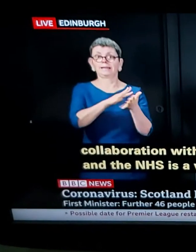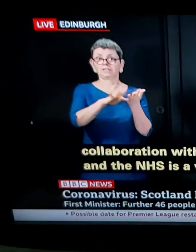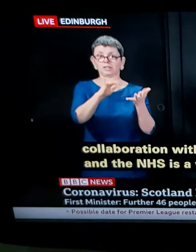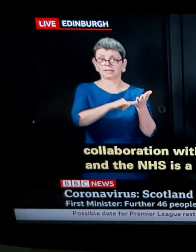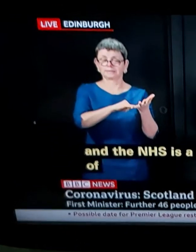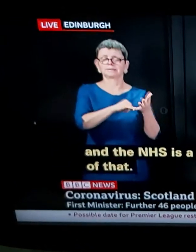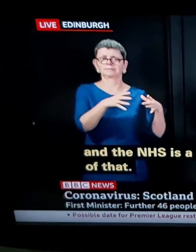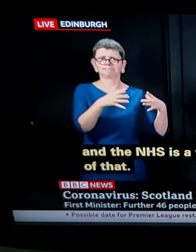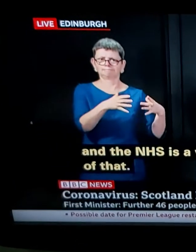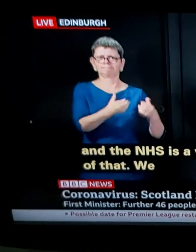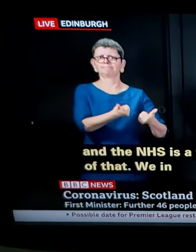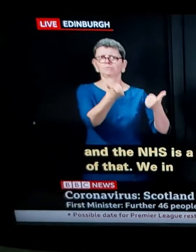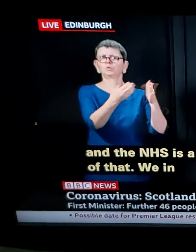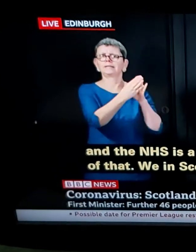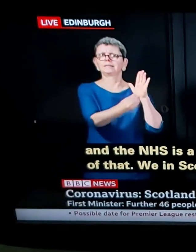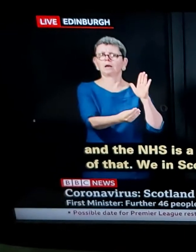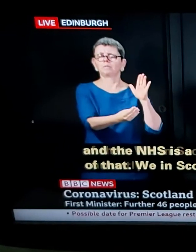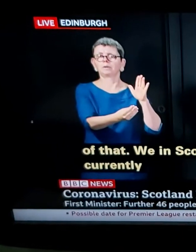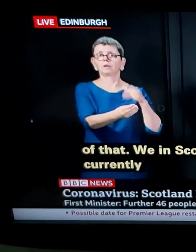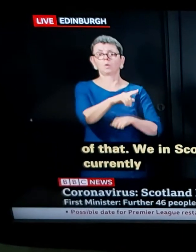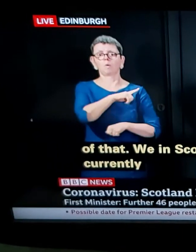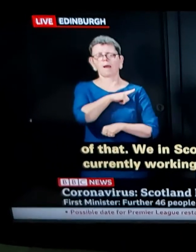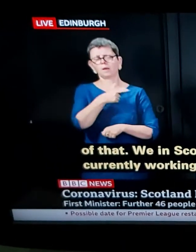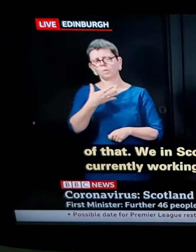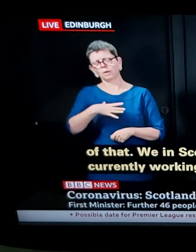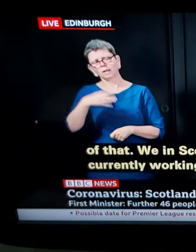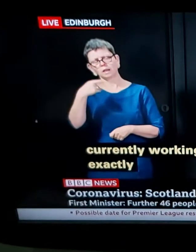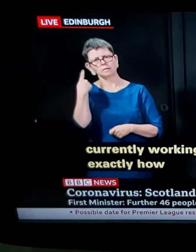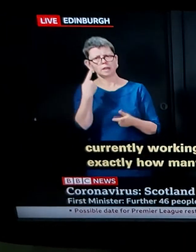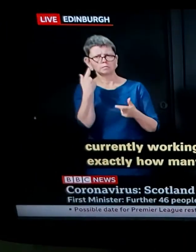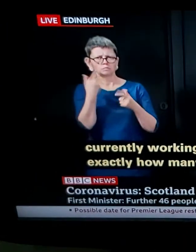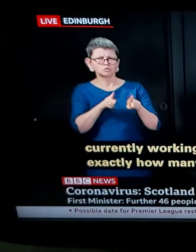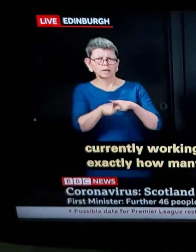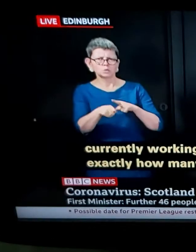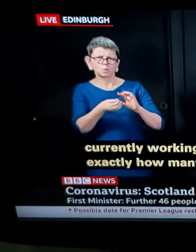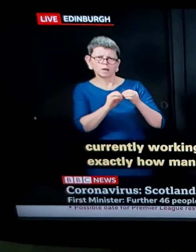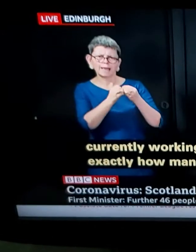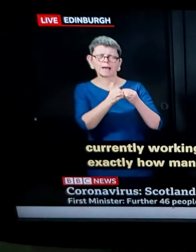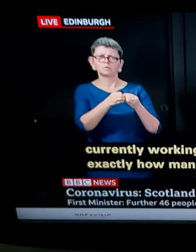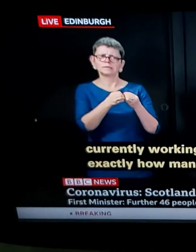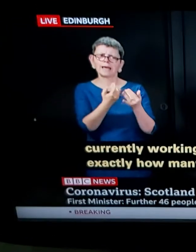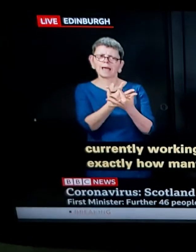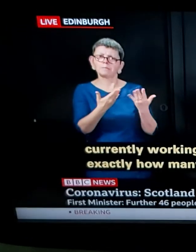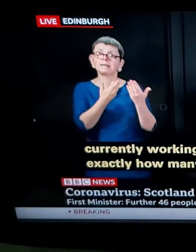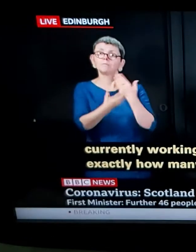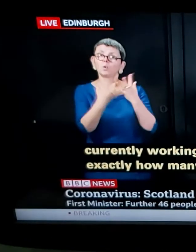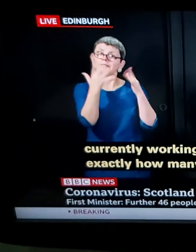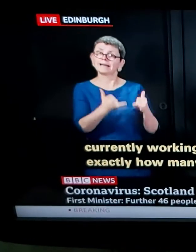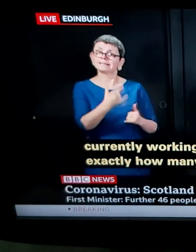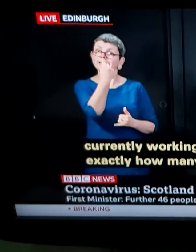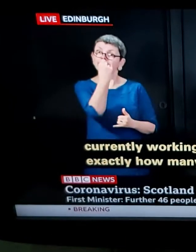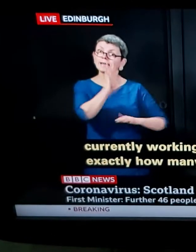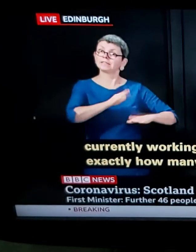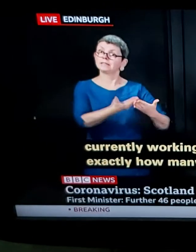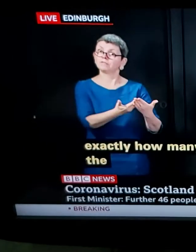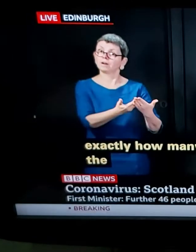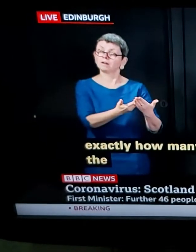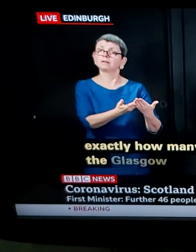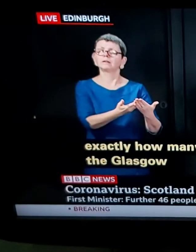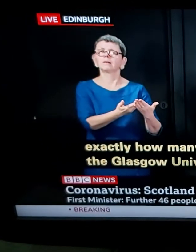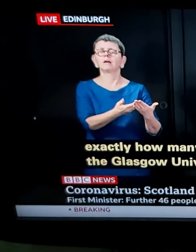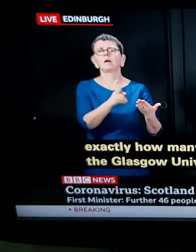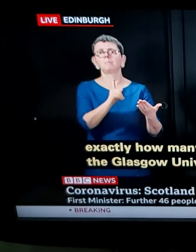working to establish exactly how many more tests we think the Glasgow University facility, together with other initiatives, will deliver. However,